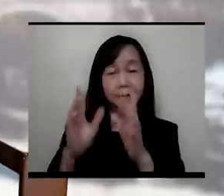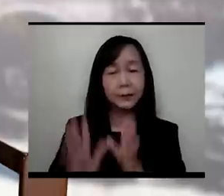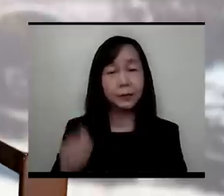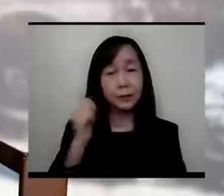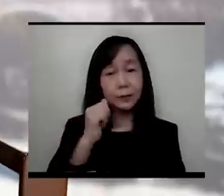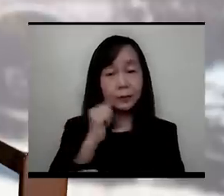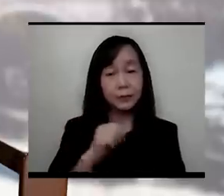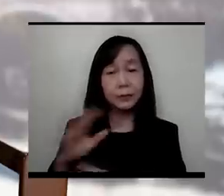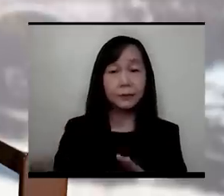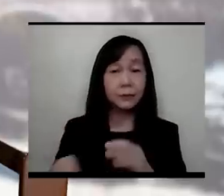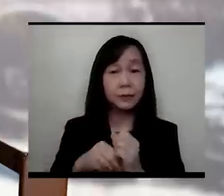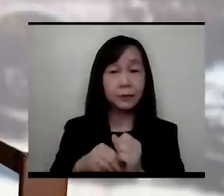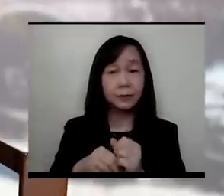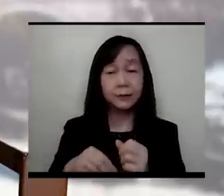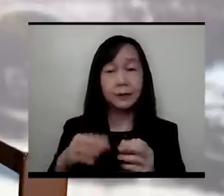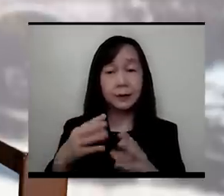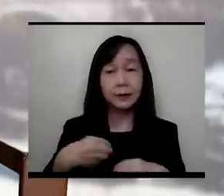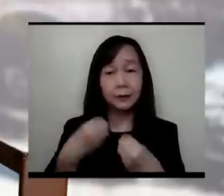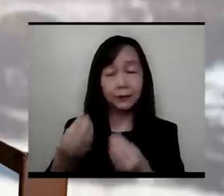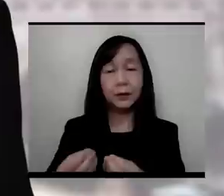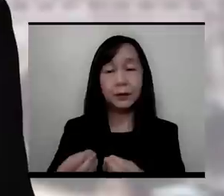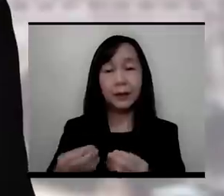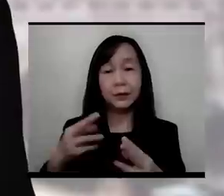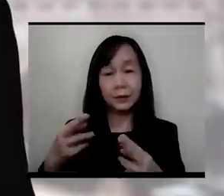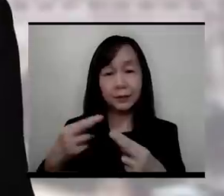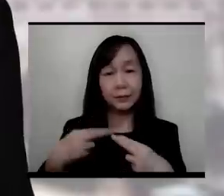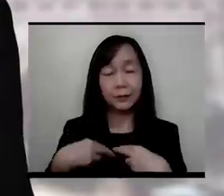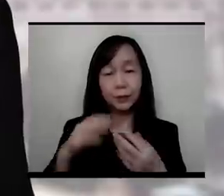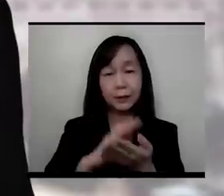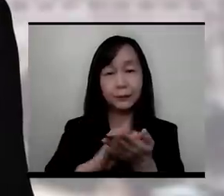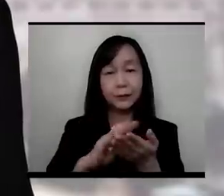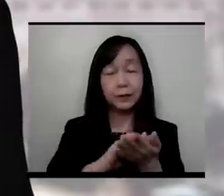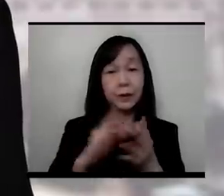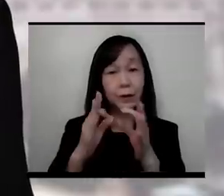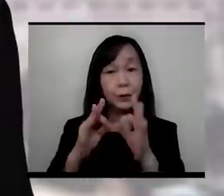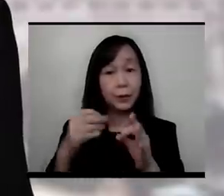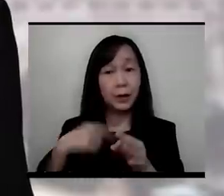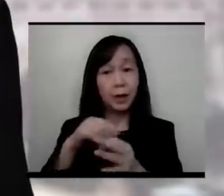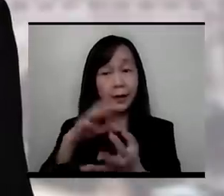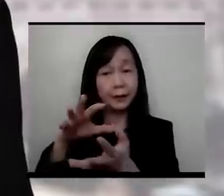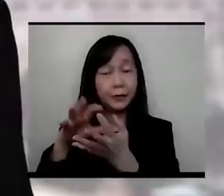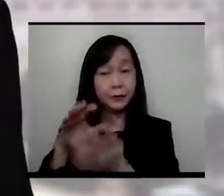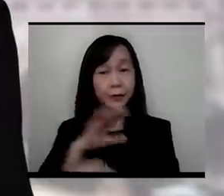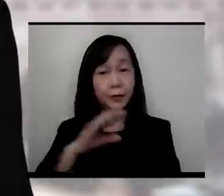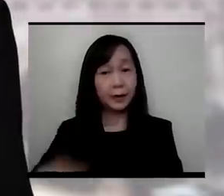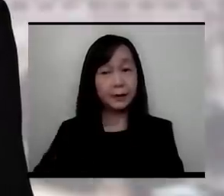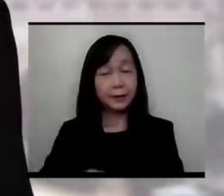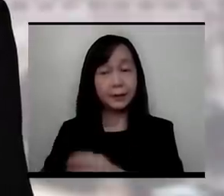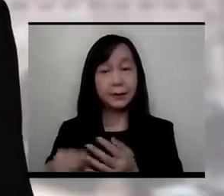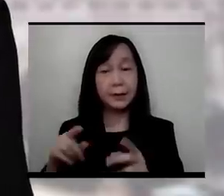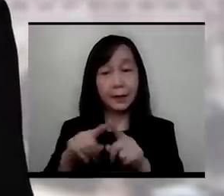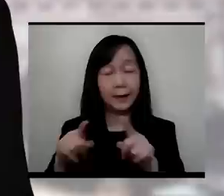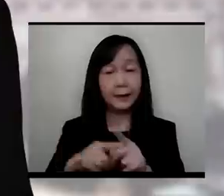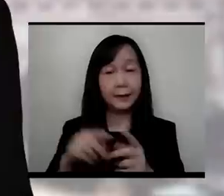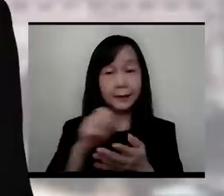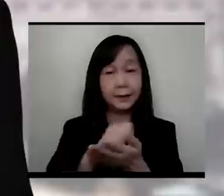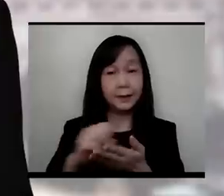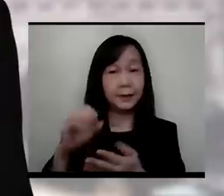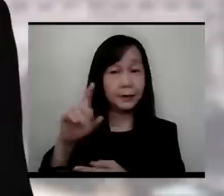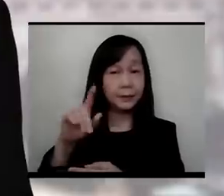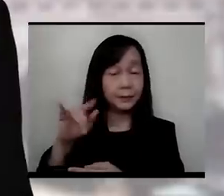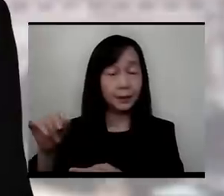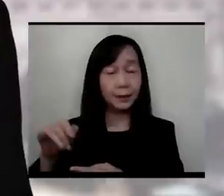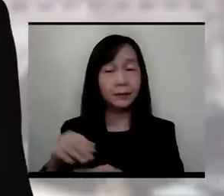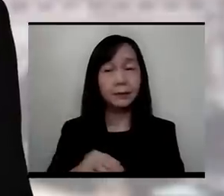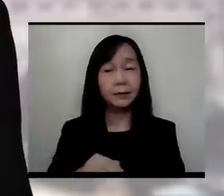giving And receiving forgiveness If we are heirs of Christ As St. Cyprian put it We must